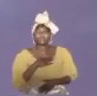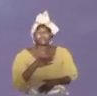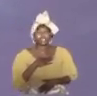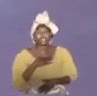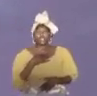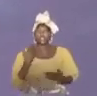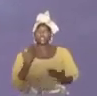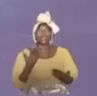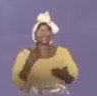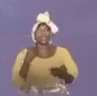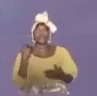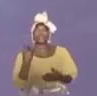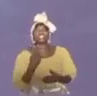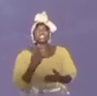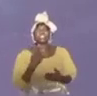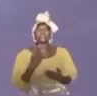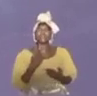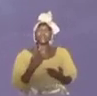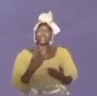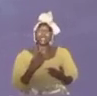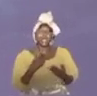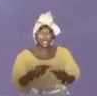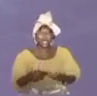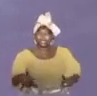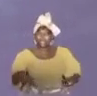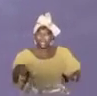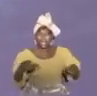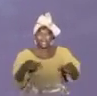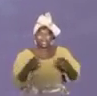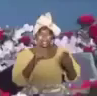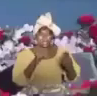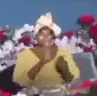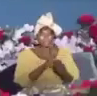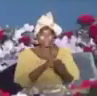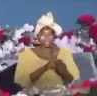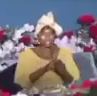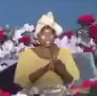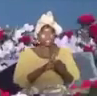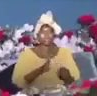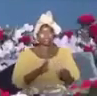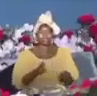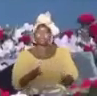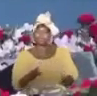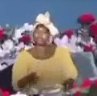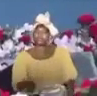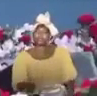breathe. Your holy presence